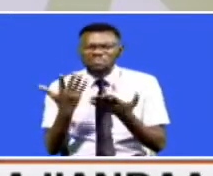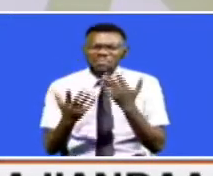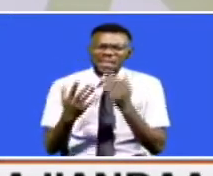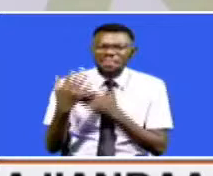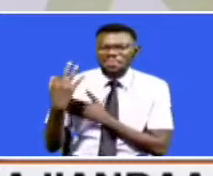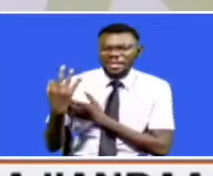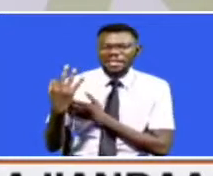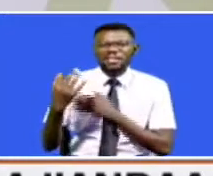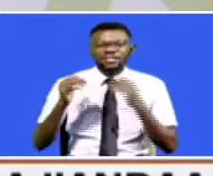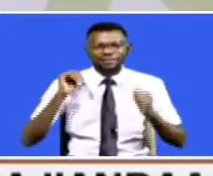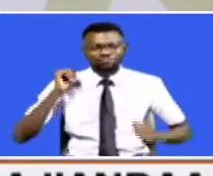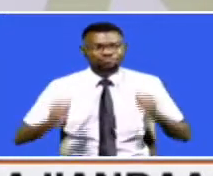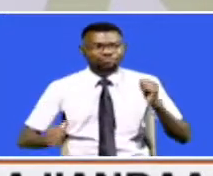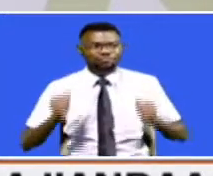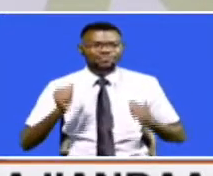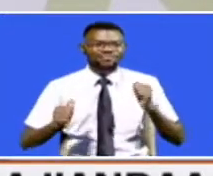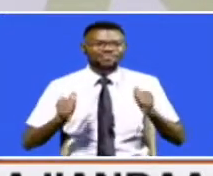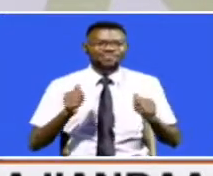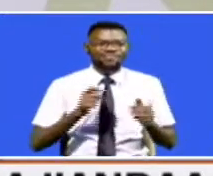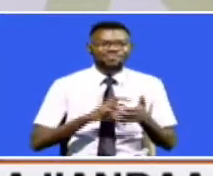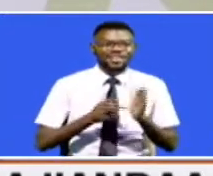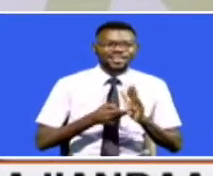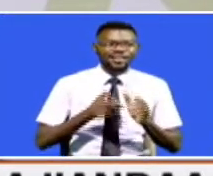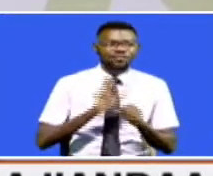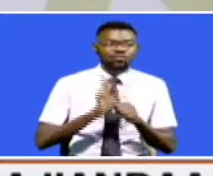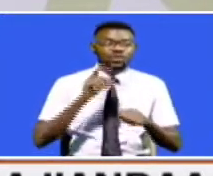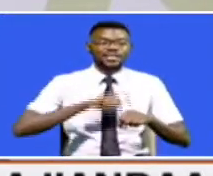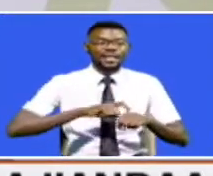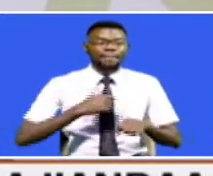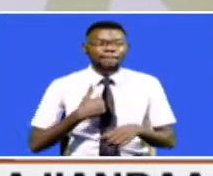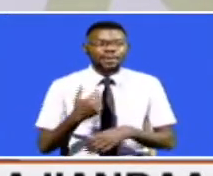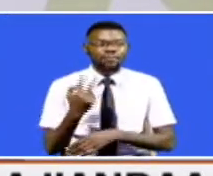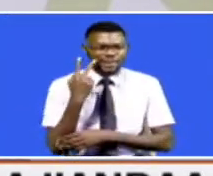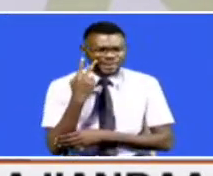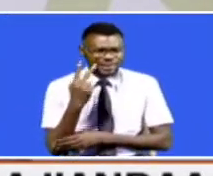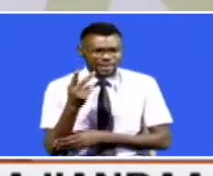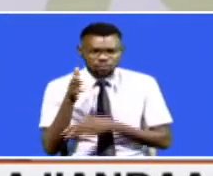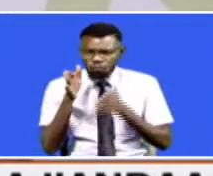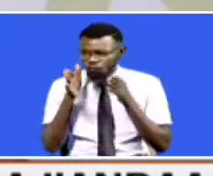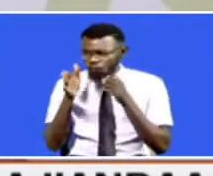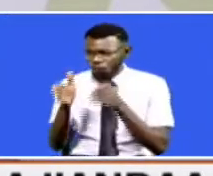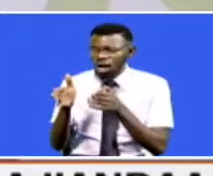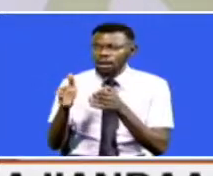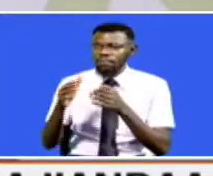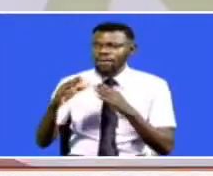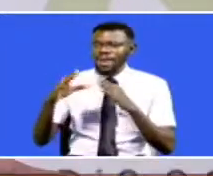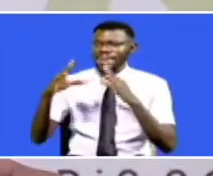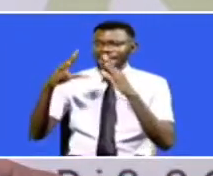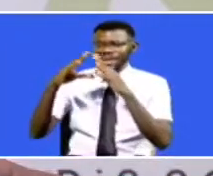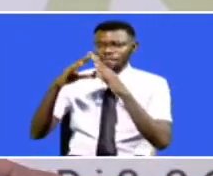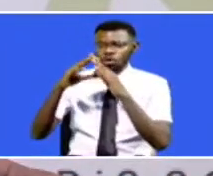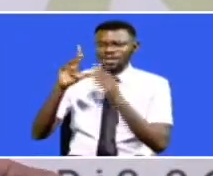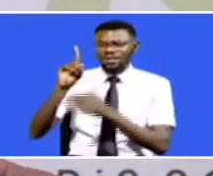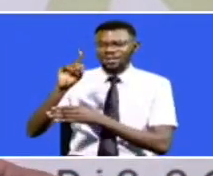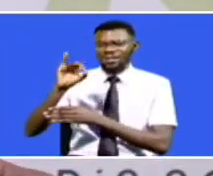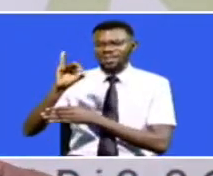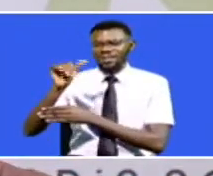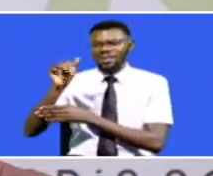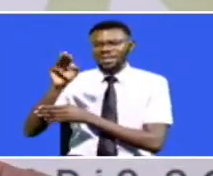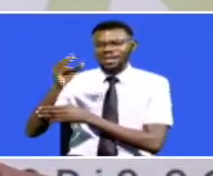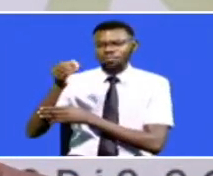So it will be most looking at the Diamond League, where the competition is. That's